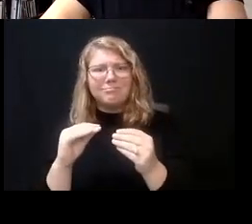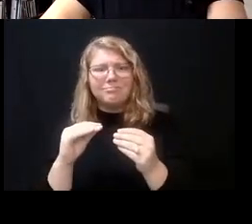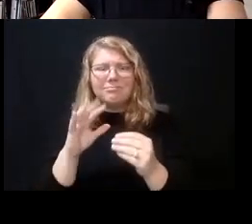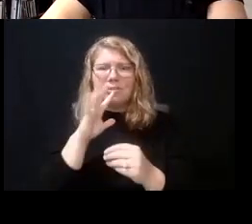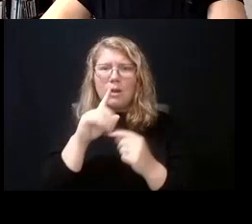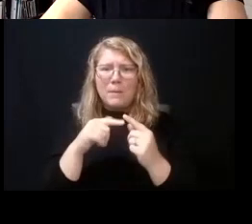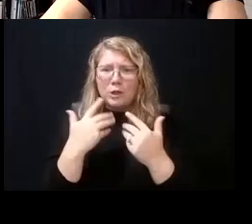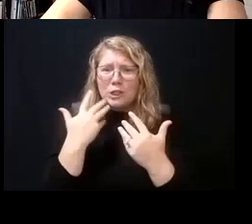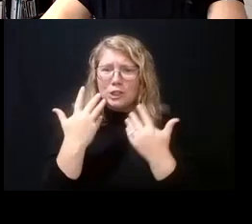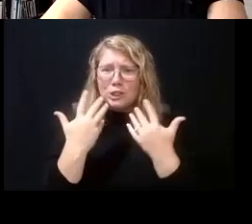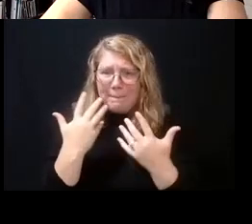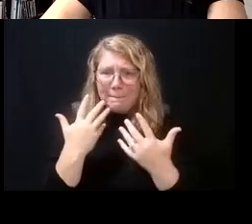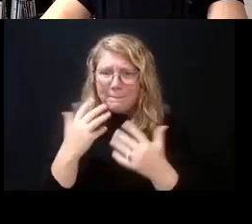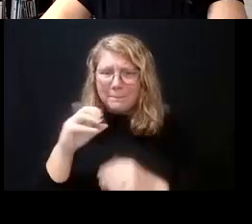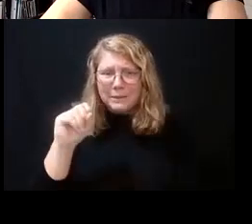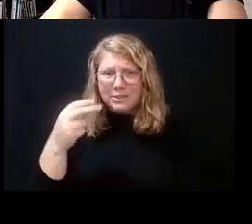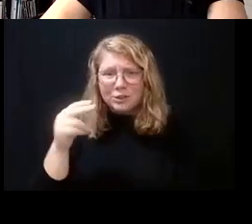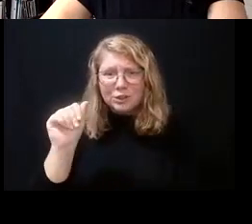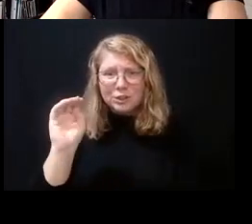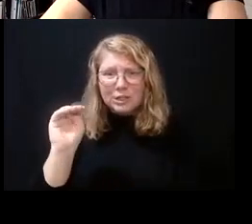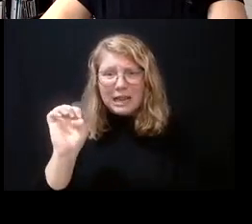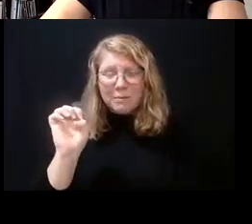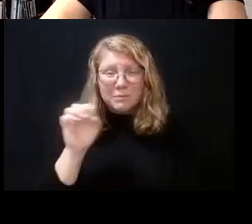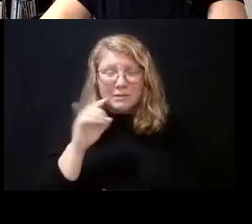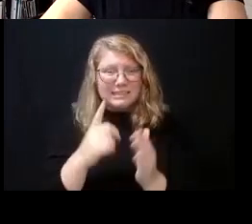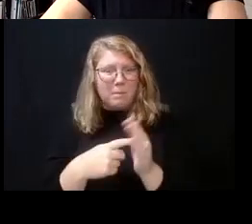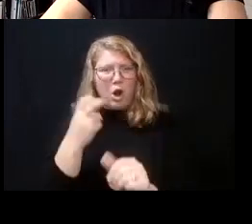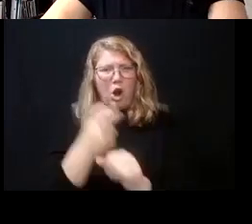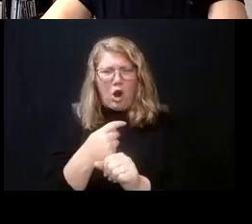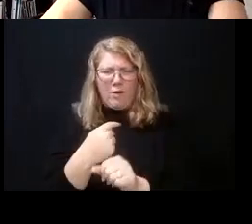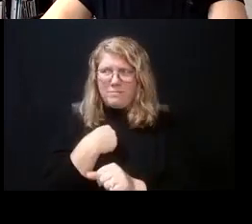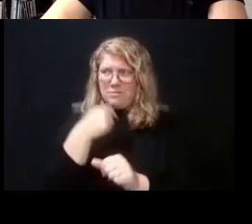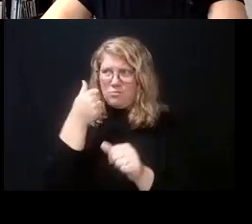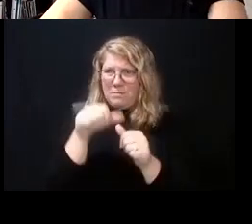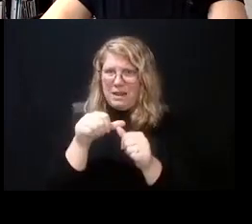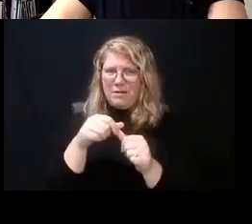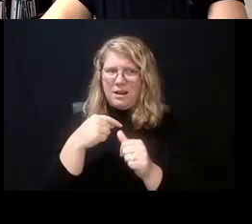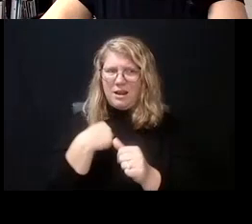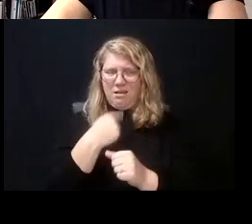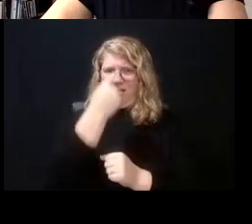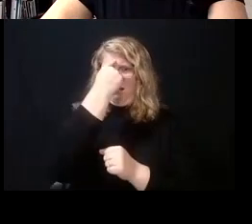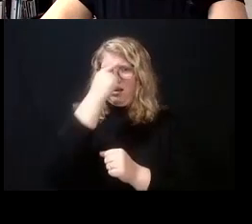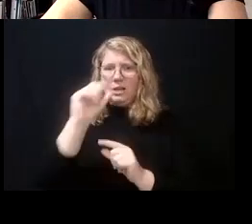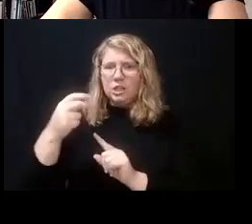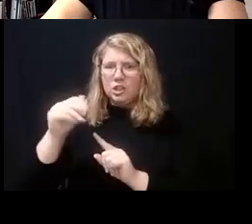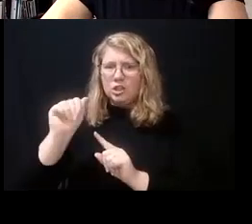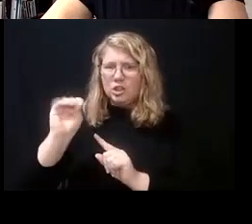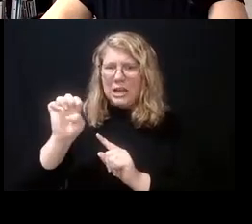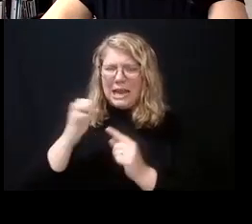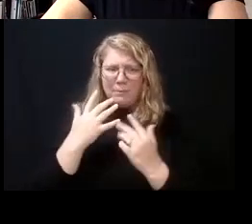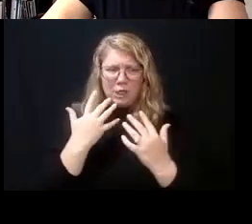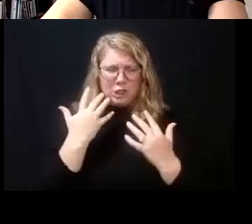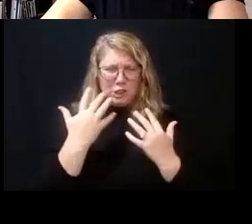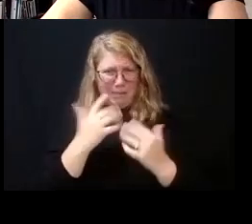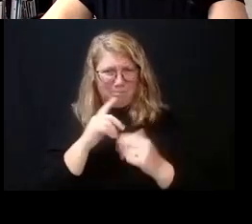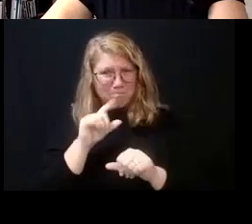shame, actually. And sometimes it's hard for me to remember what, as soon as I say the word shame, like what are the positive things.